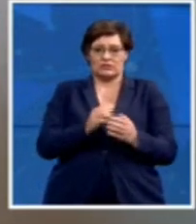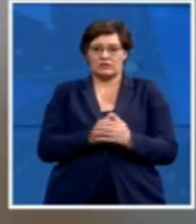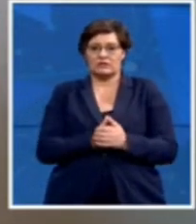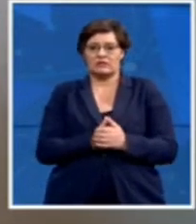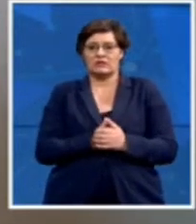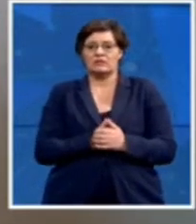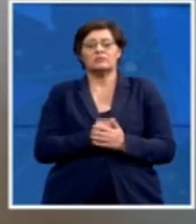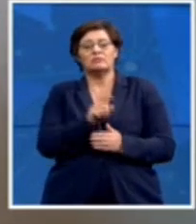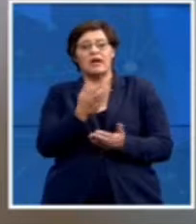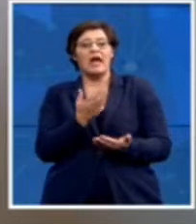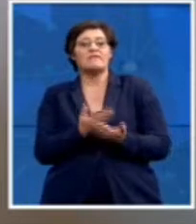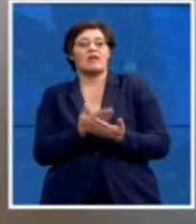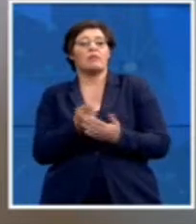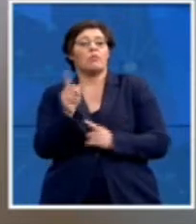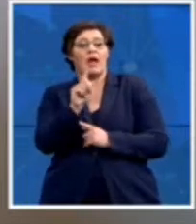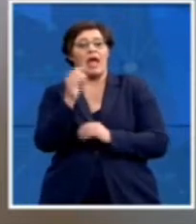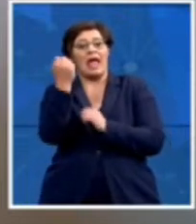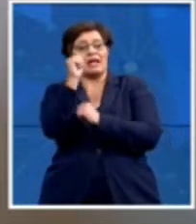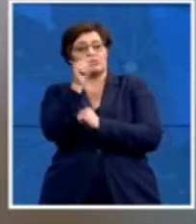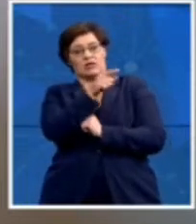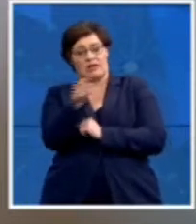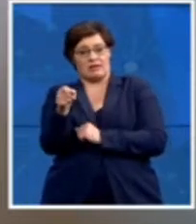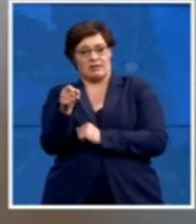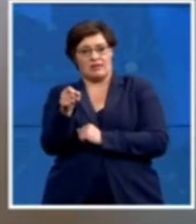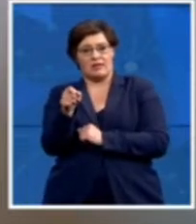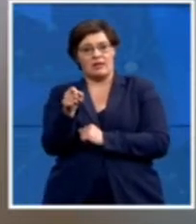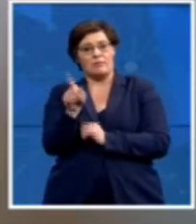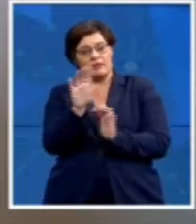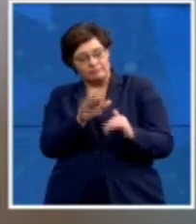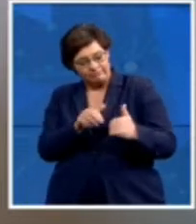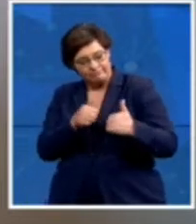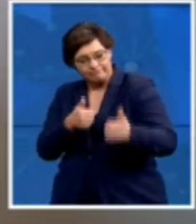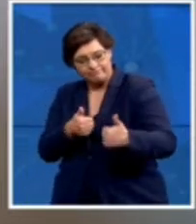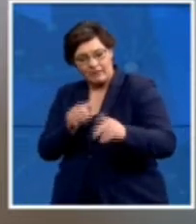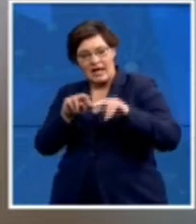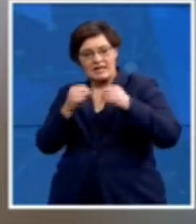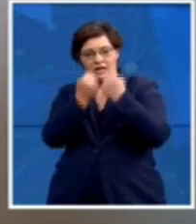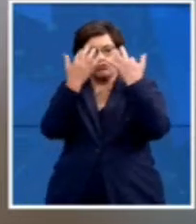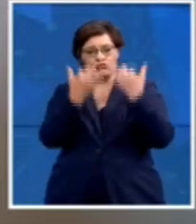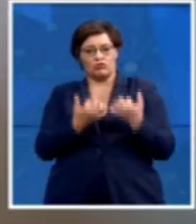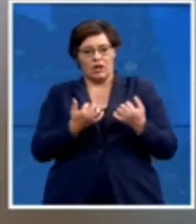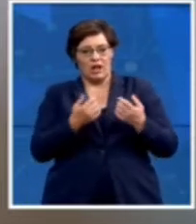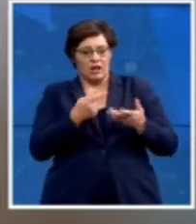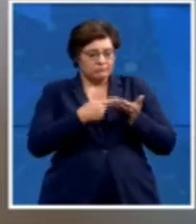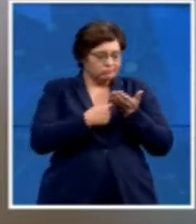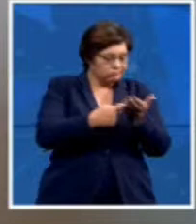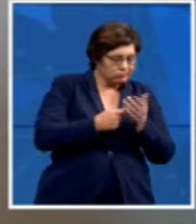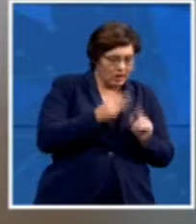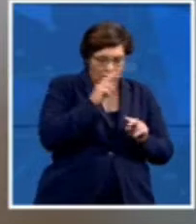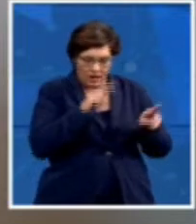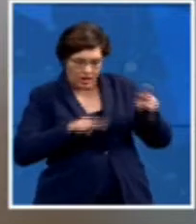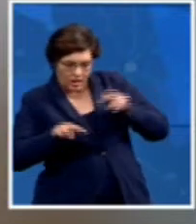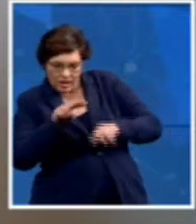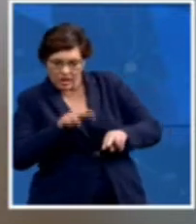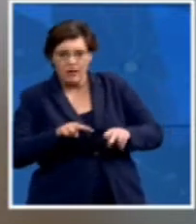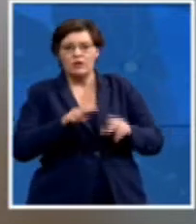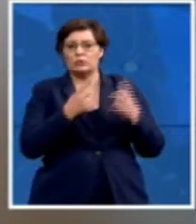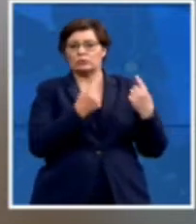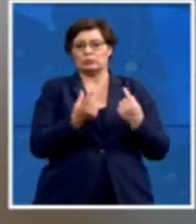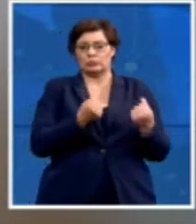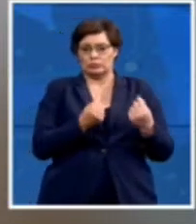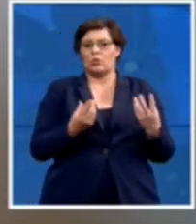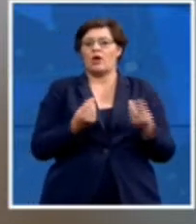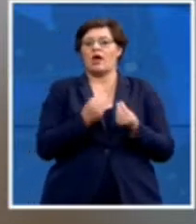and sit with National Treasury to work through these applications with them. I think that in